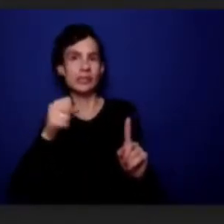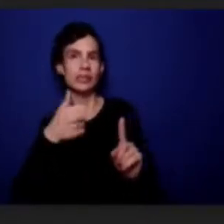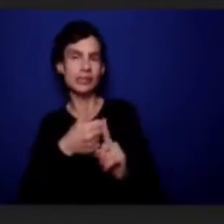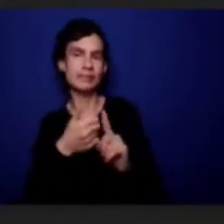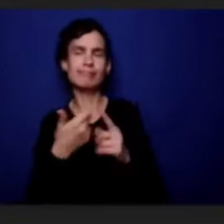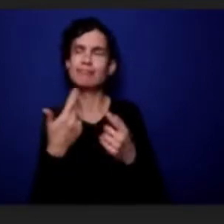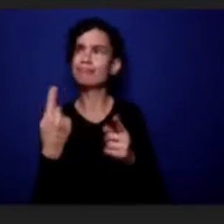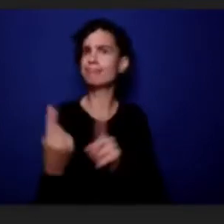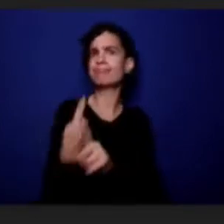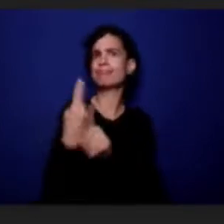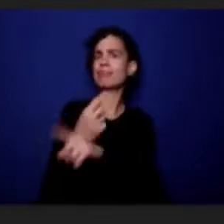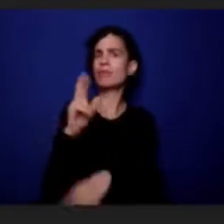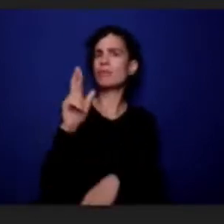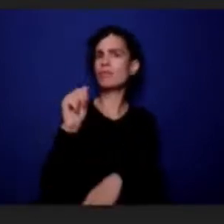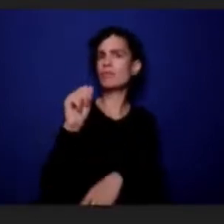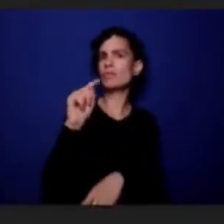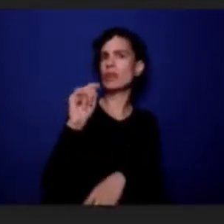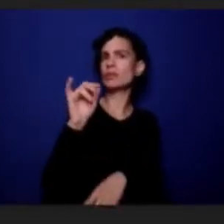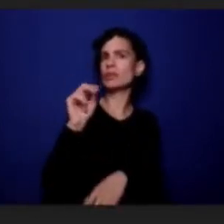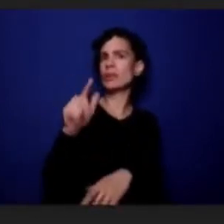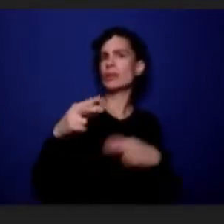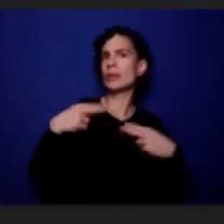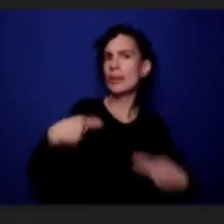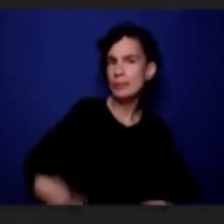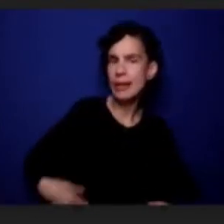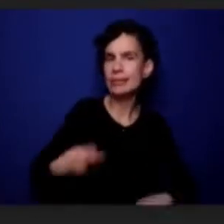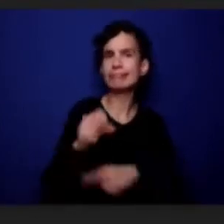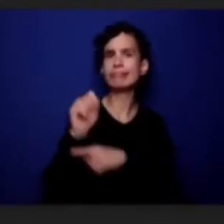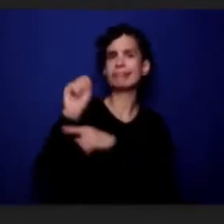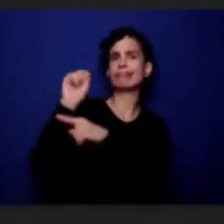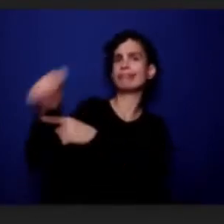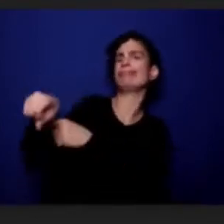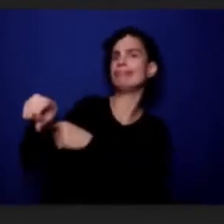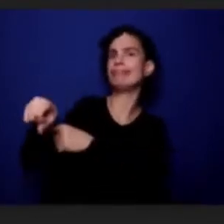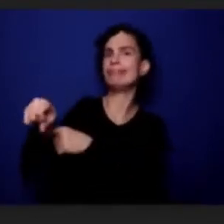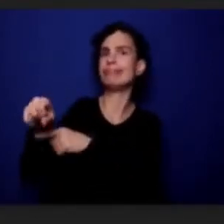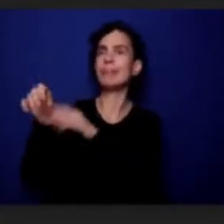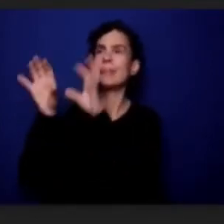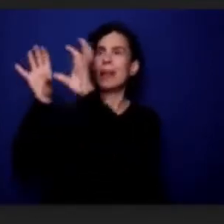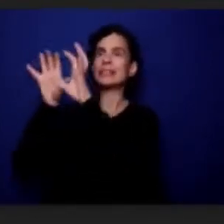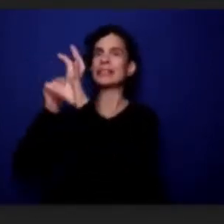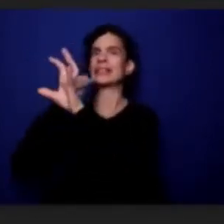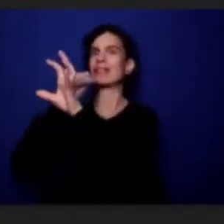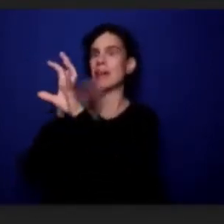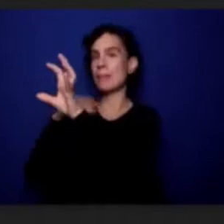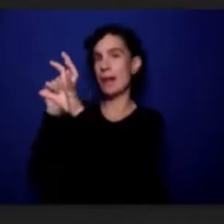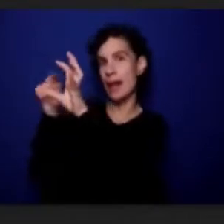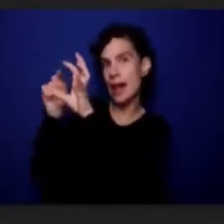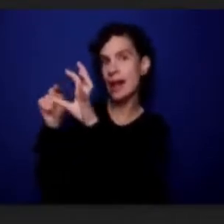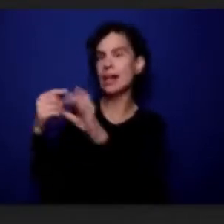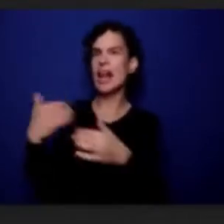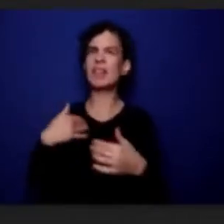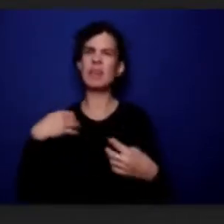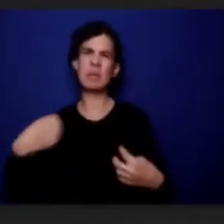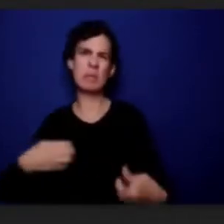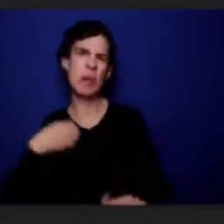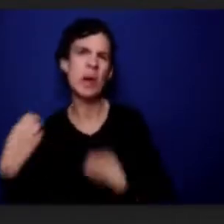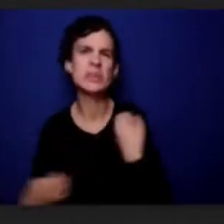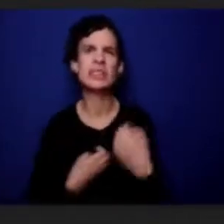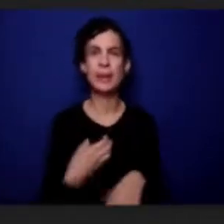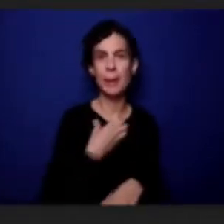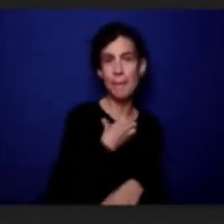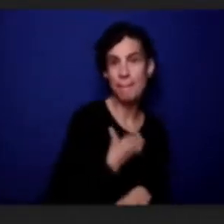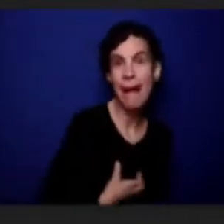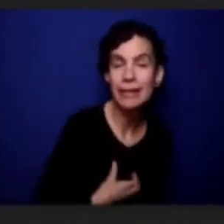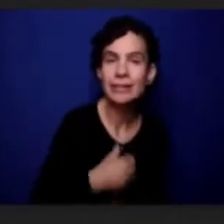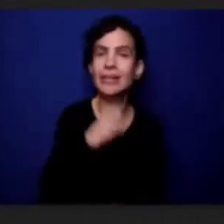the myth, where he also discussed it as, Perseus being the rational human overcoming the monstrous